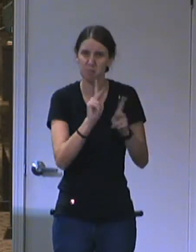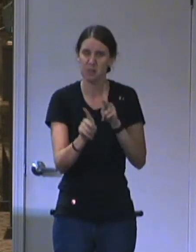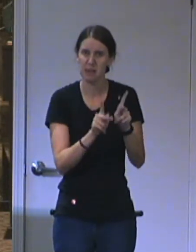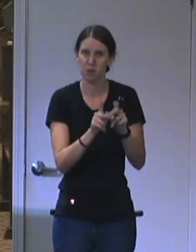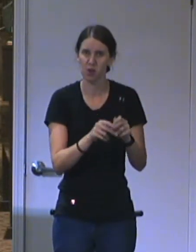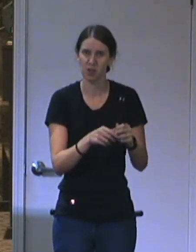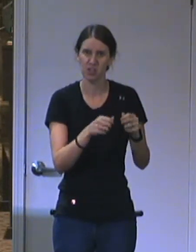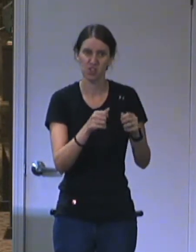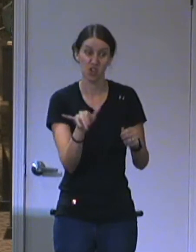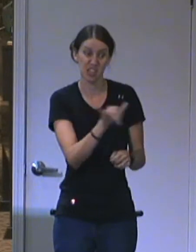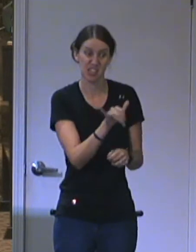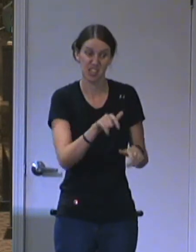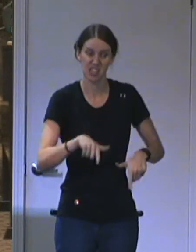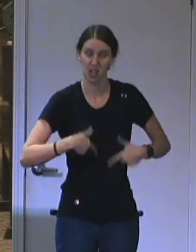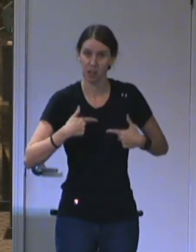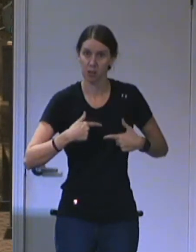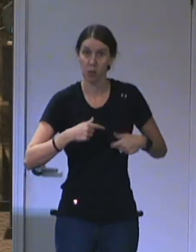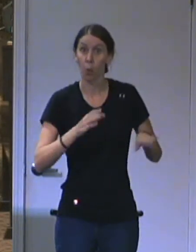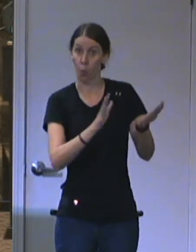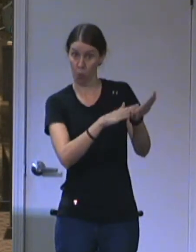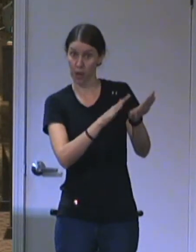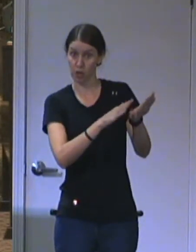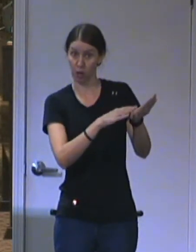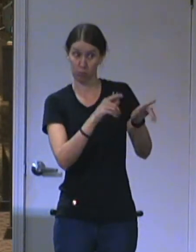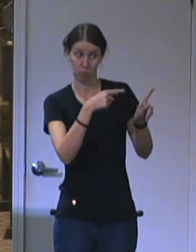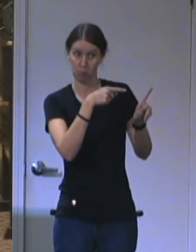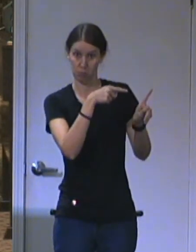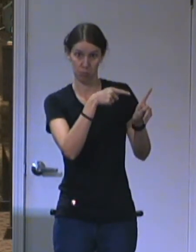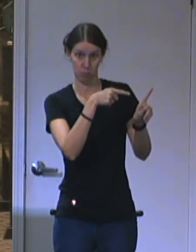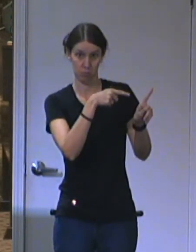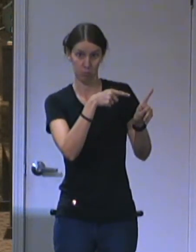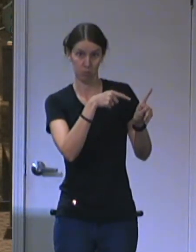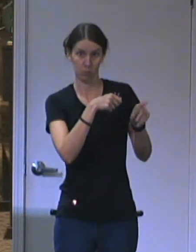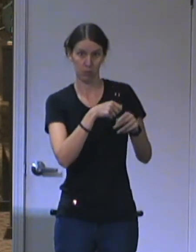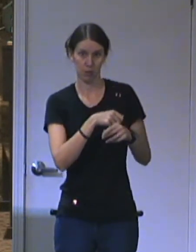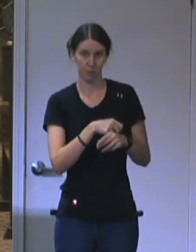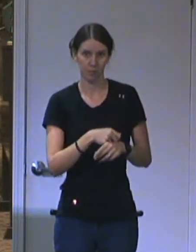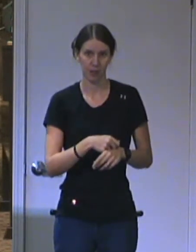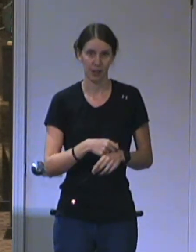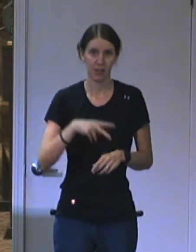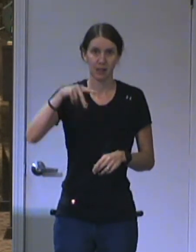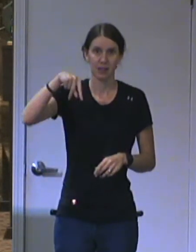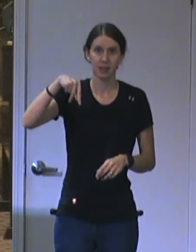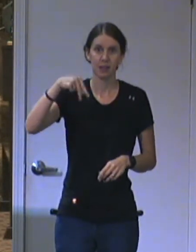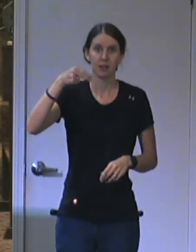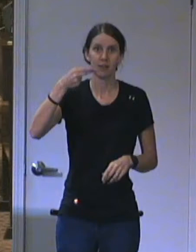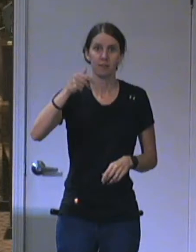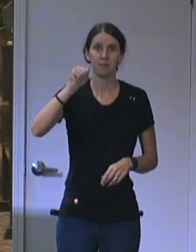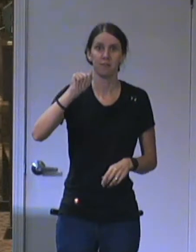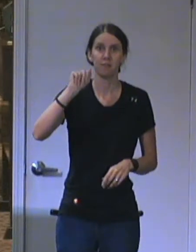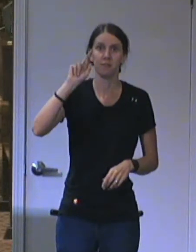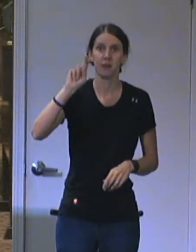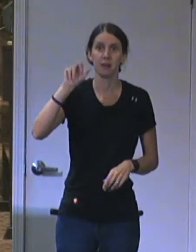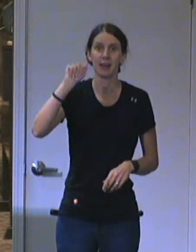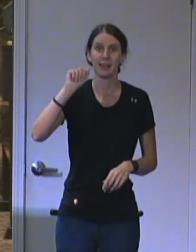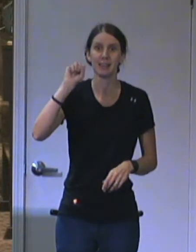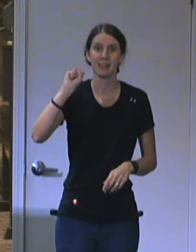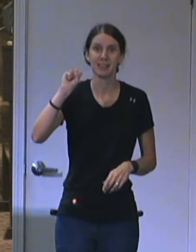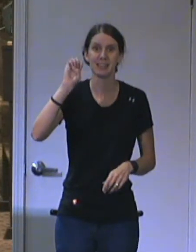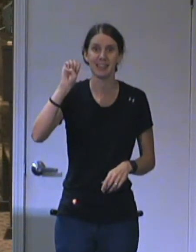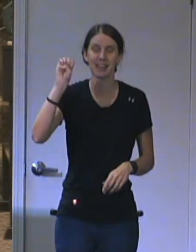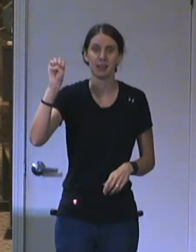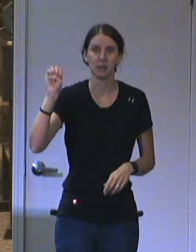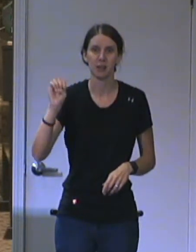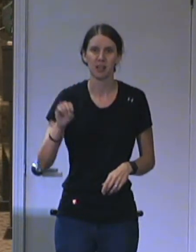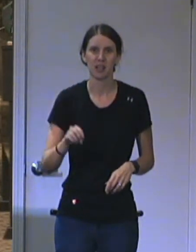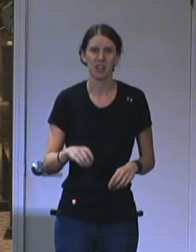thing, you watch out for them. Because as the Pharisees did, they just kept adding rules. If